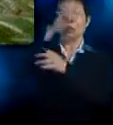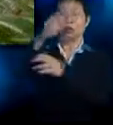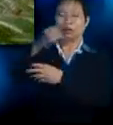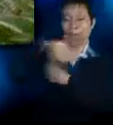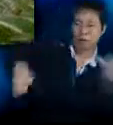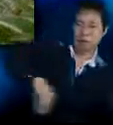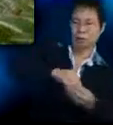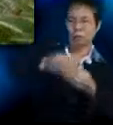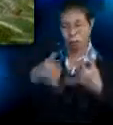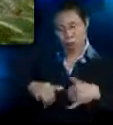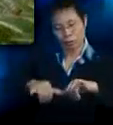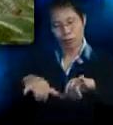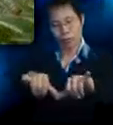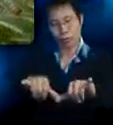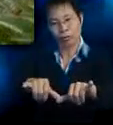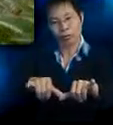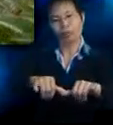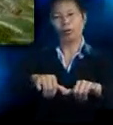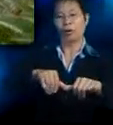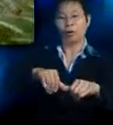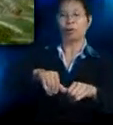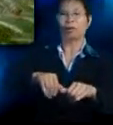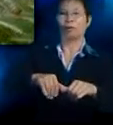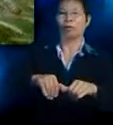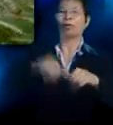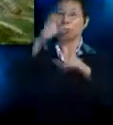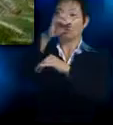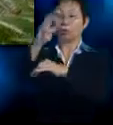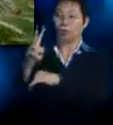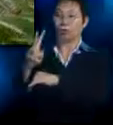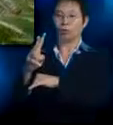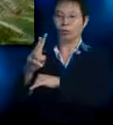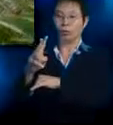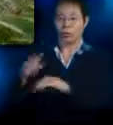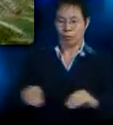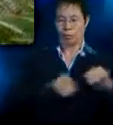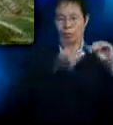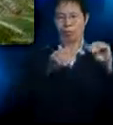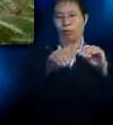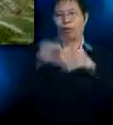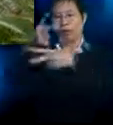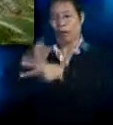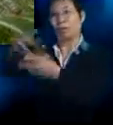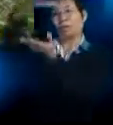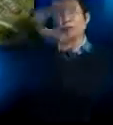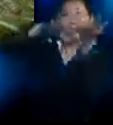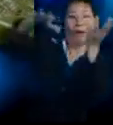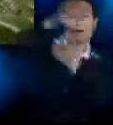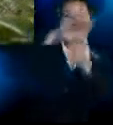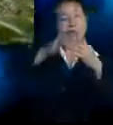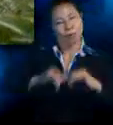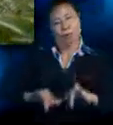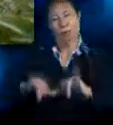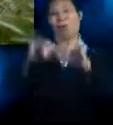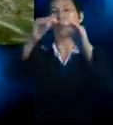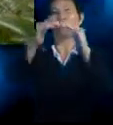cycle is a continuous cycle of processes by which oxygen is removed and restored in the air to maintain a